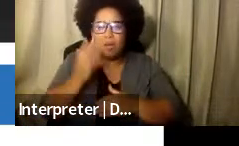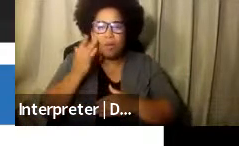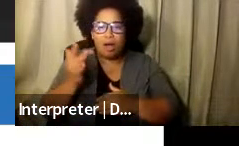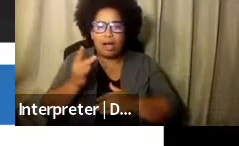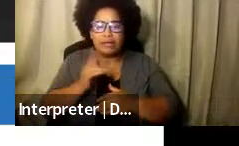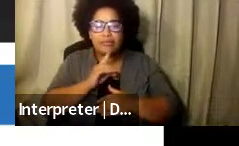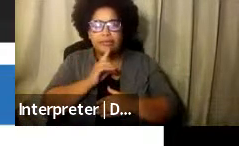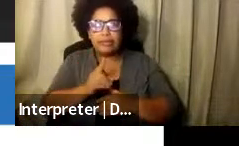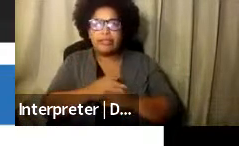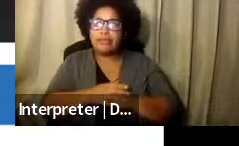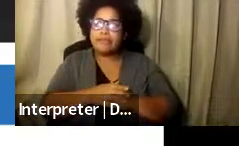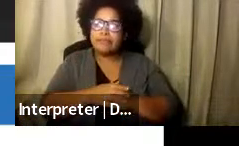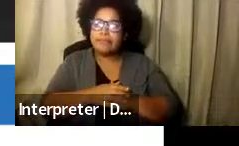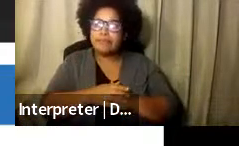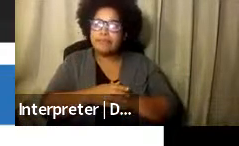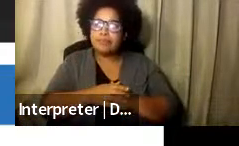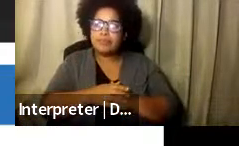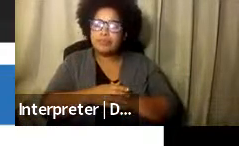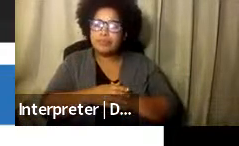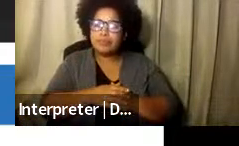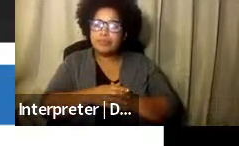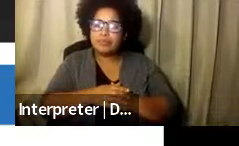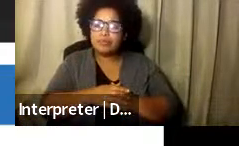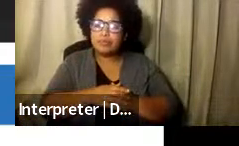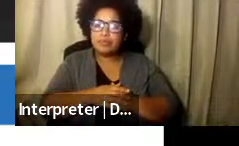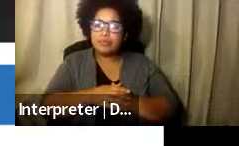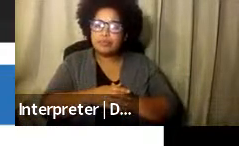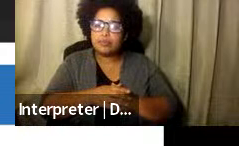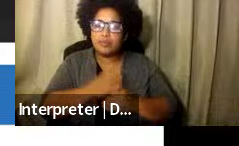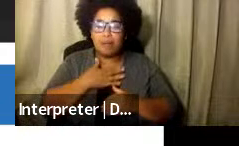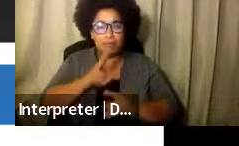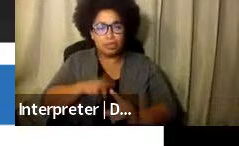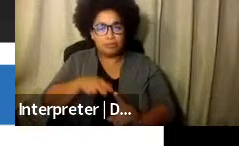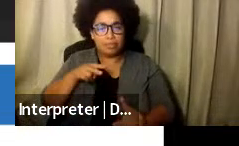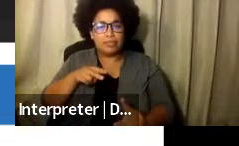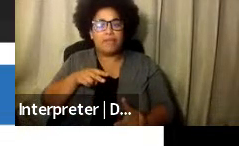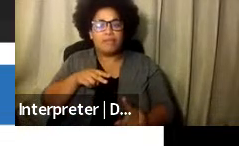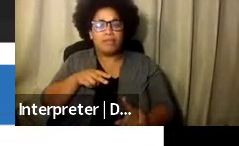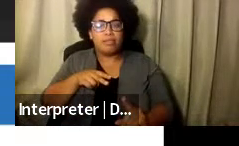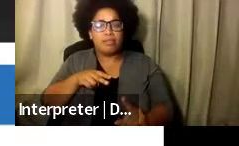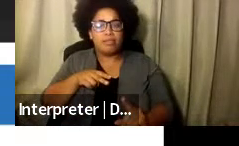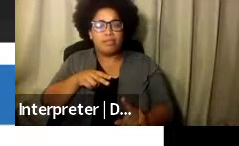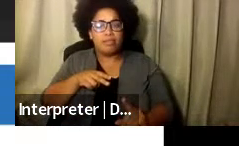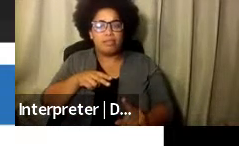really is a response from my perspective